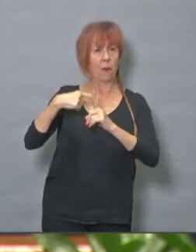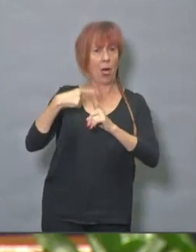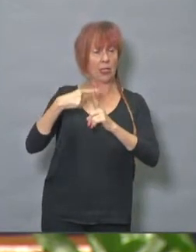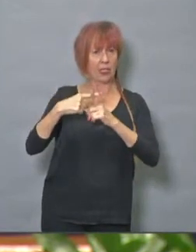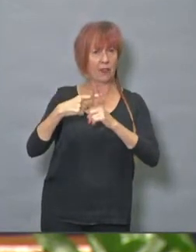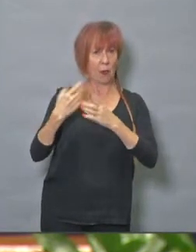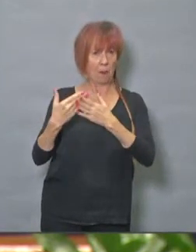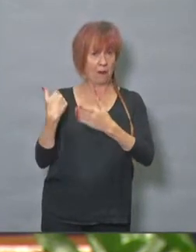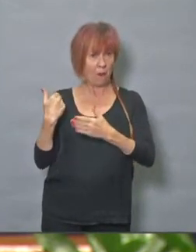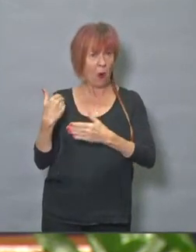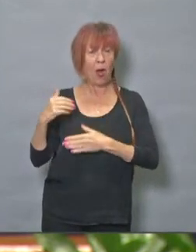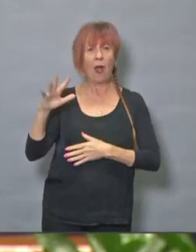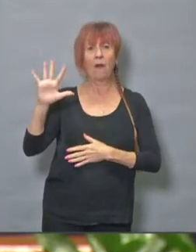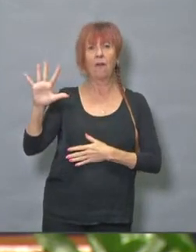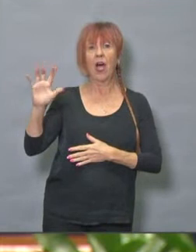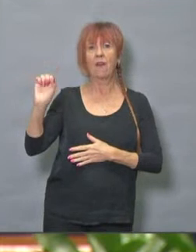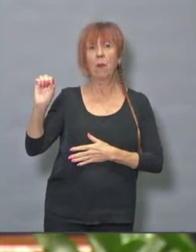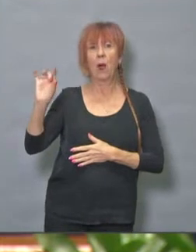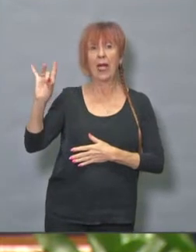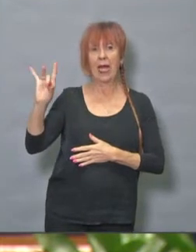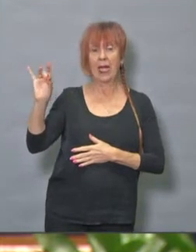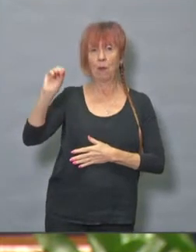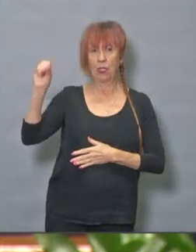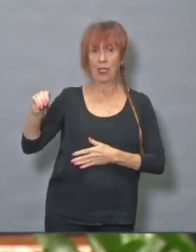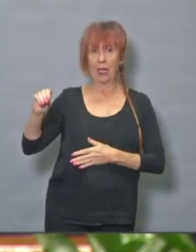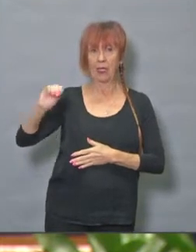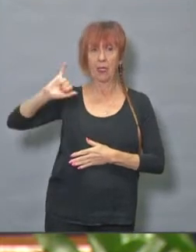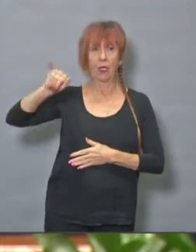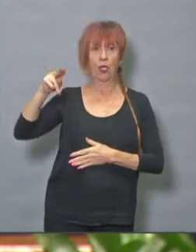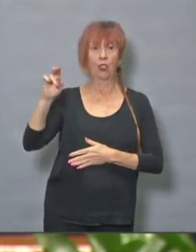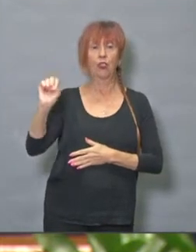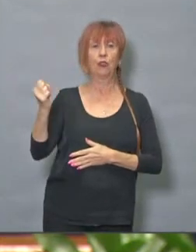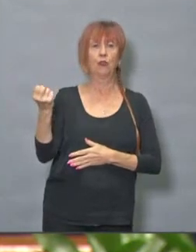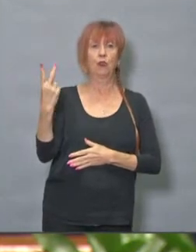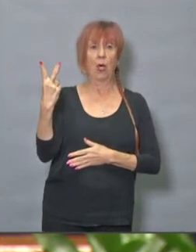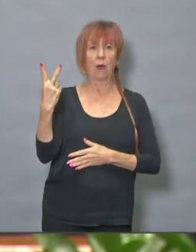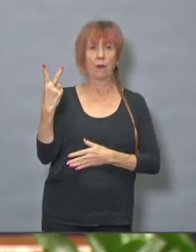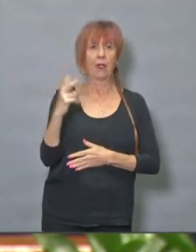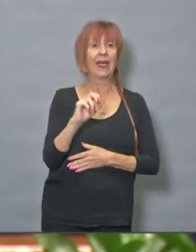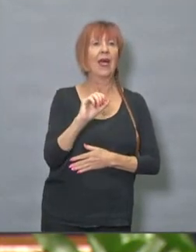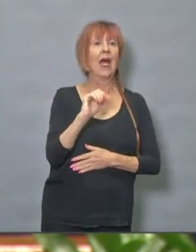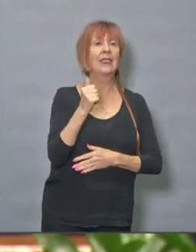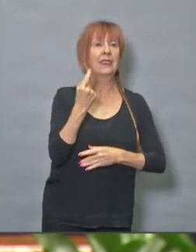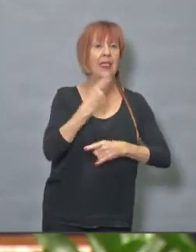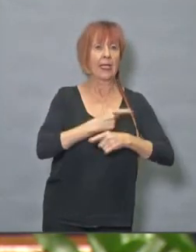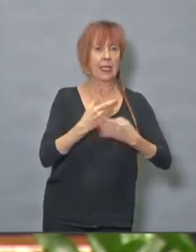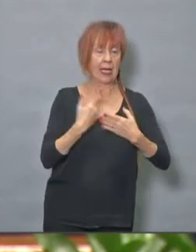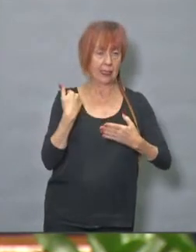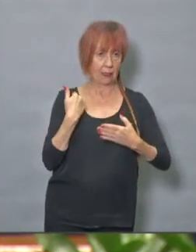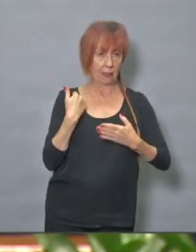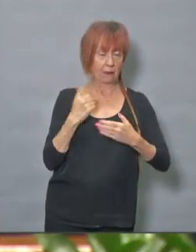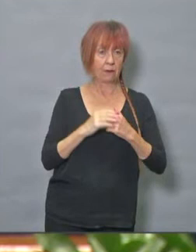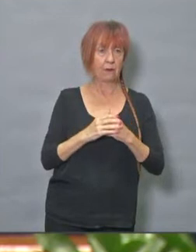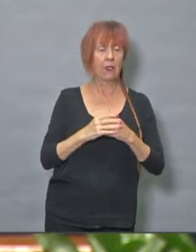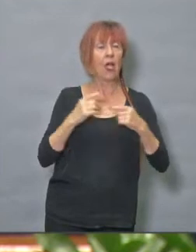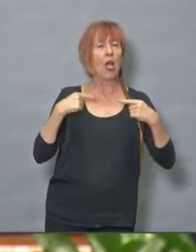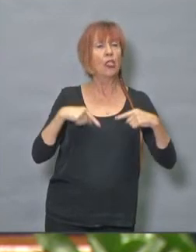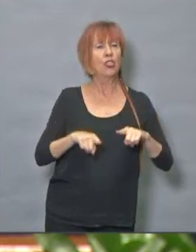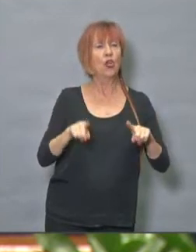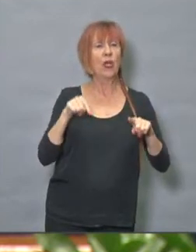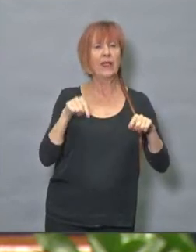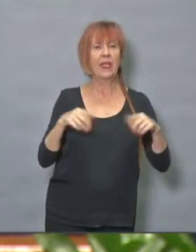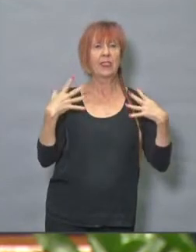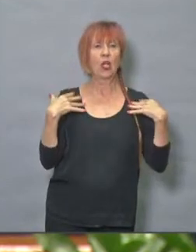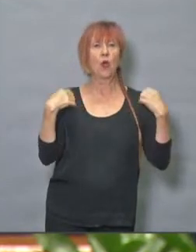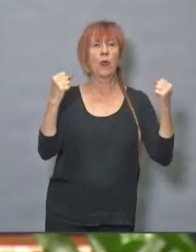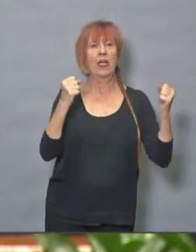was 5.8% on June 12th, and that was just 10 days ago. Throughout our recovery journey, we have